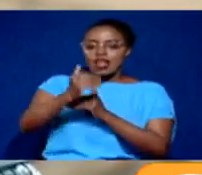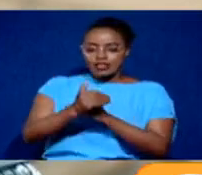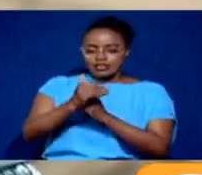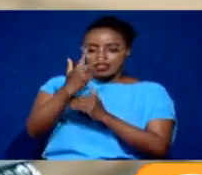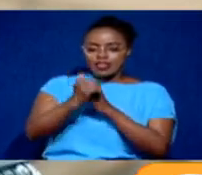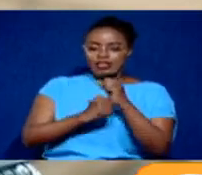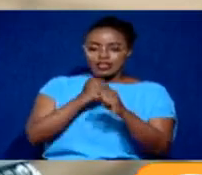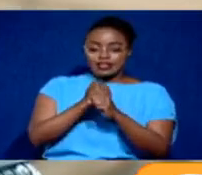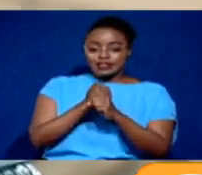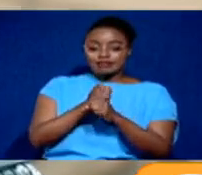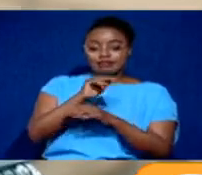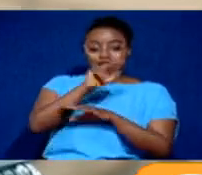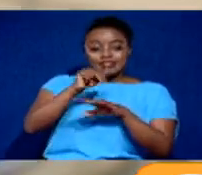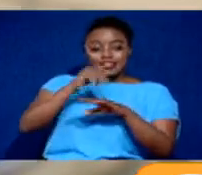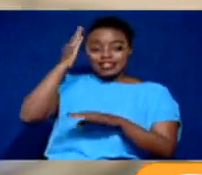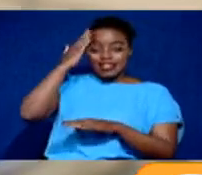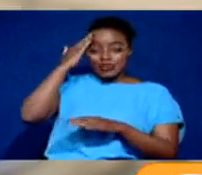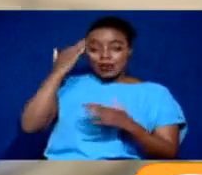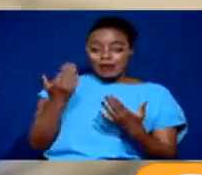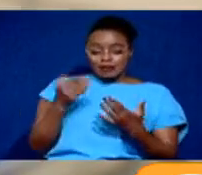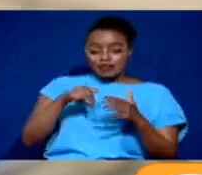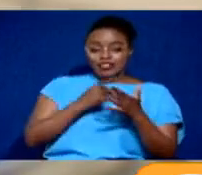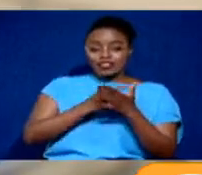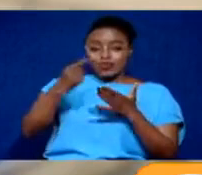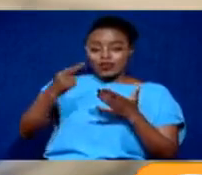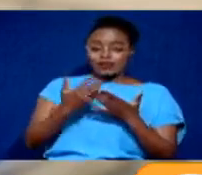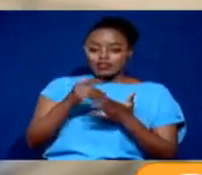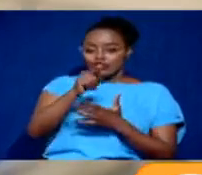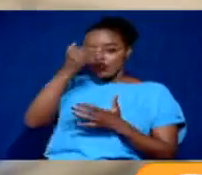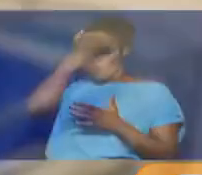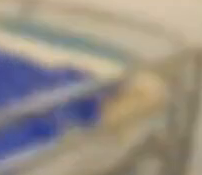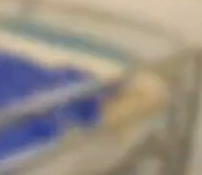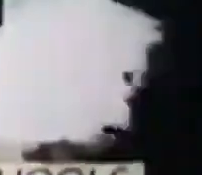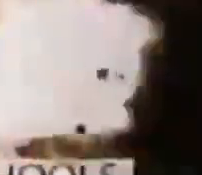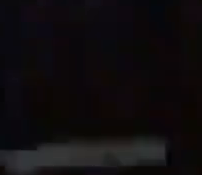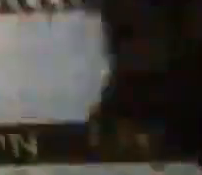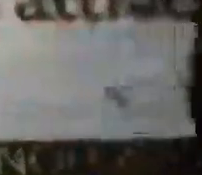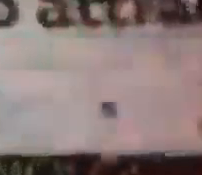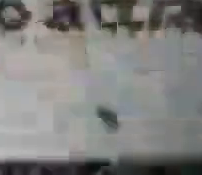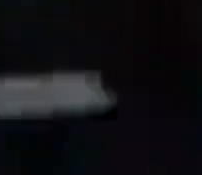3 years. That's your national reminder of the week, lest you forget.